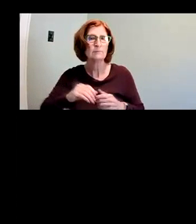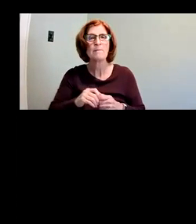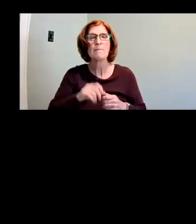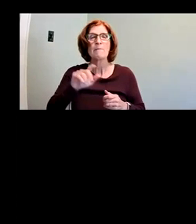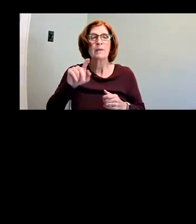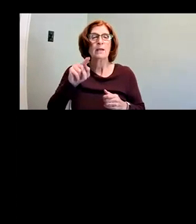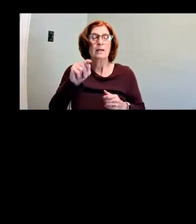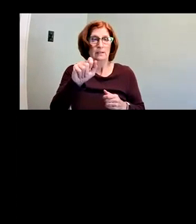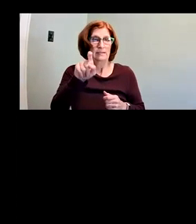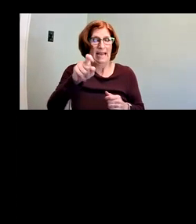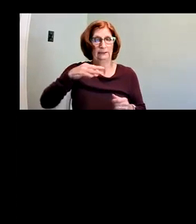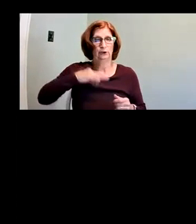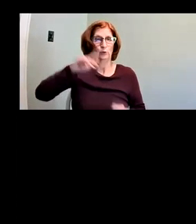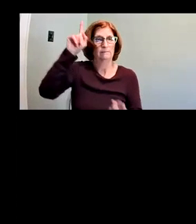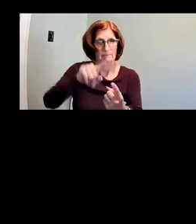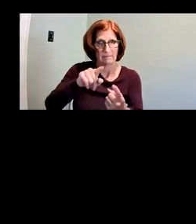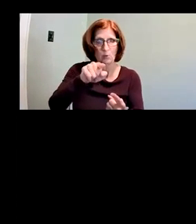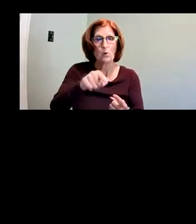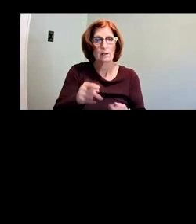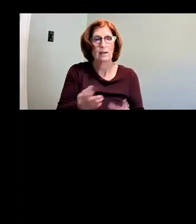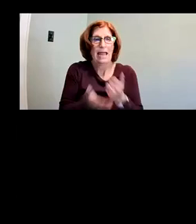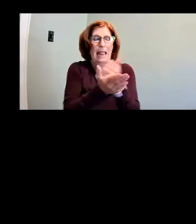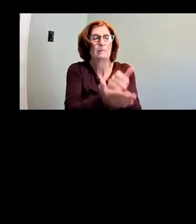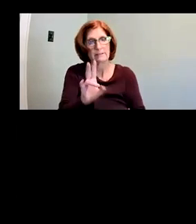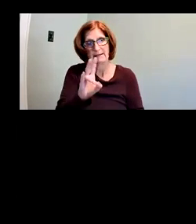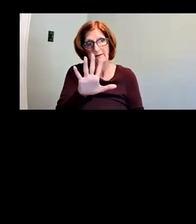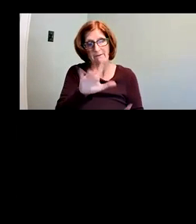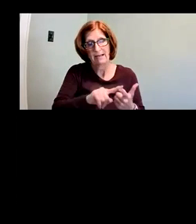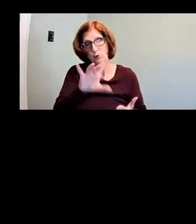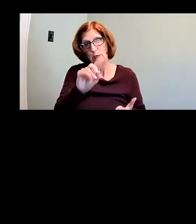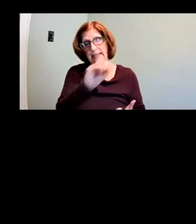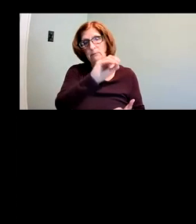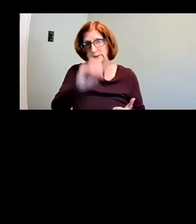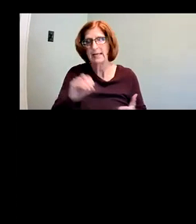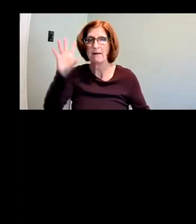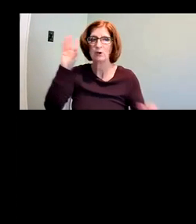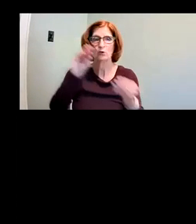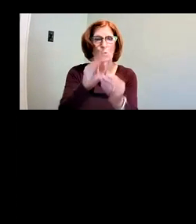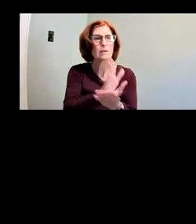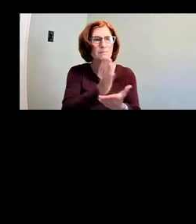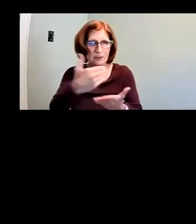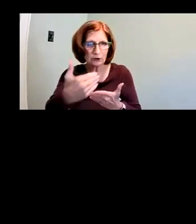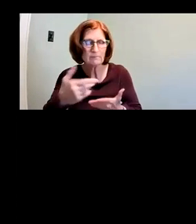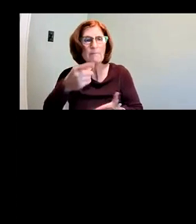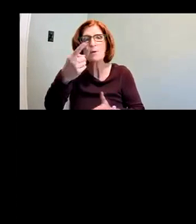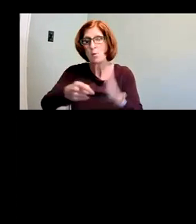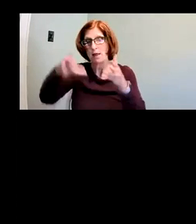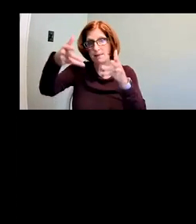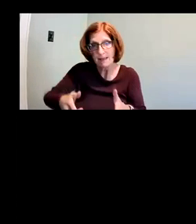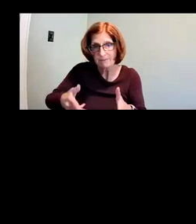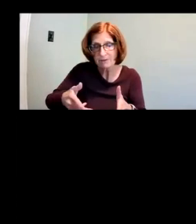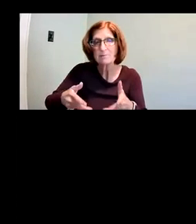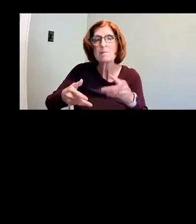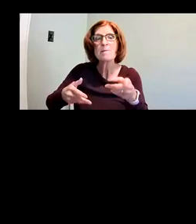credit equity is going to fund 75 to 80% of the total development budget. The remaining gap is filled by a